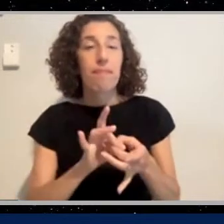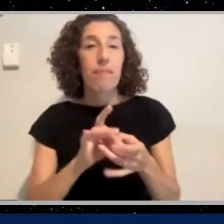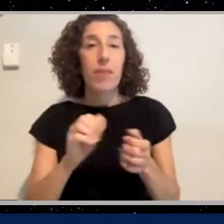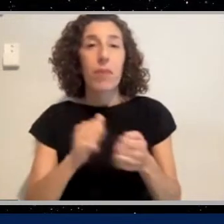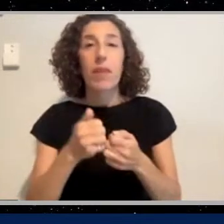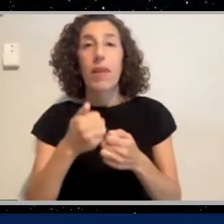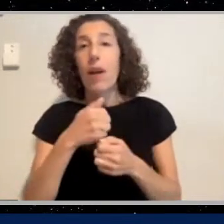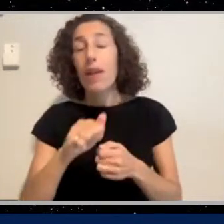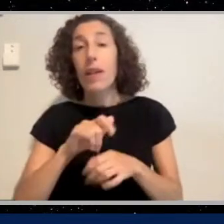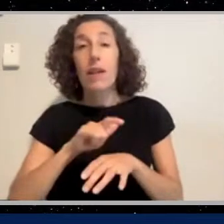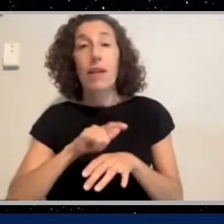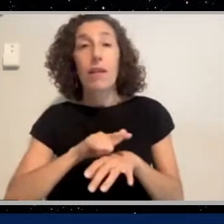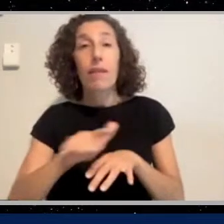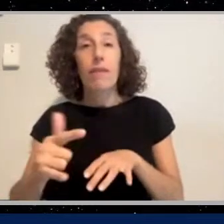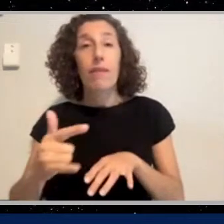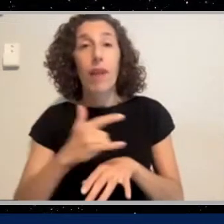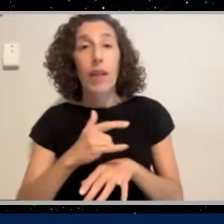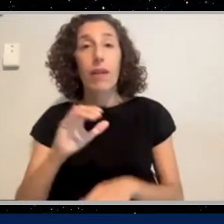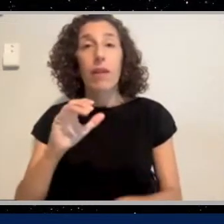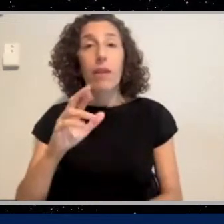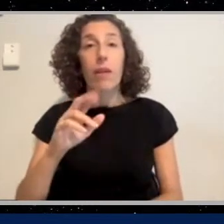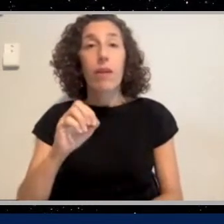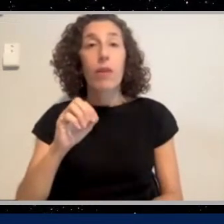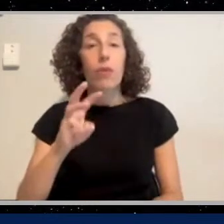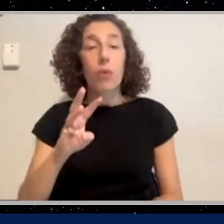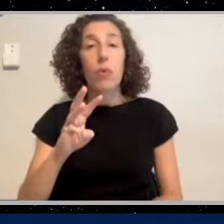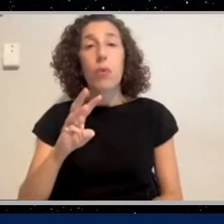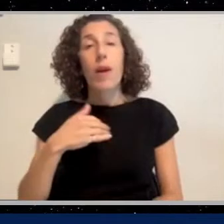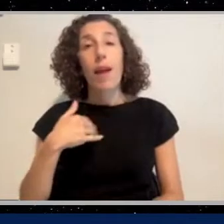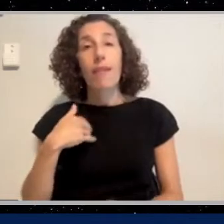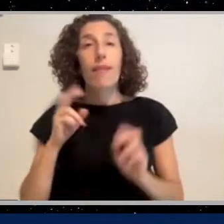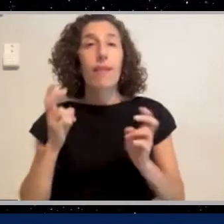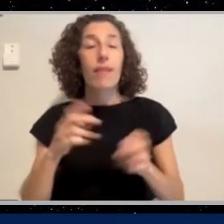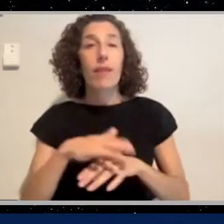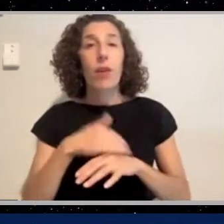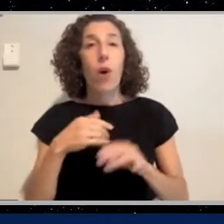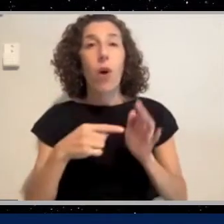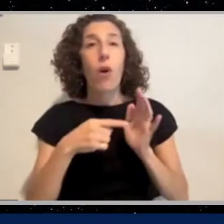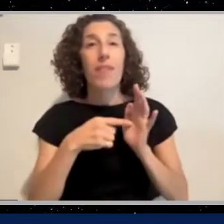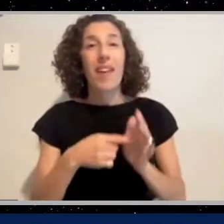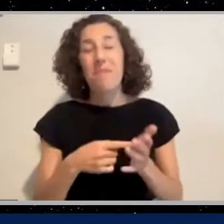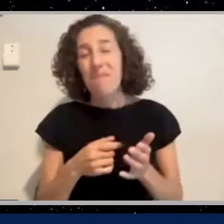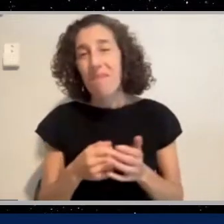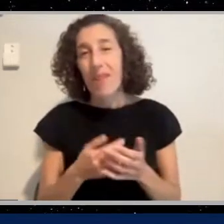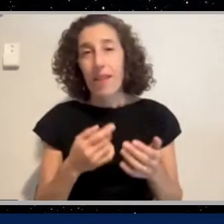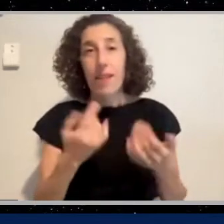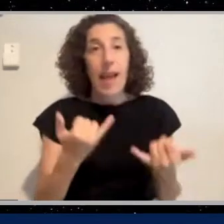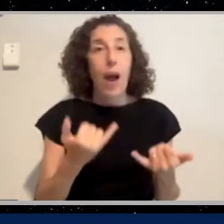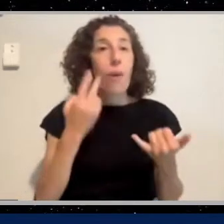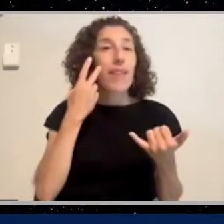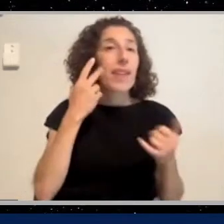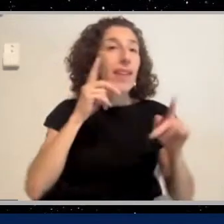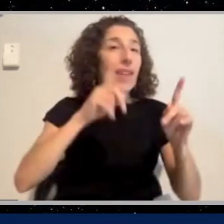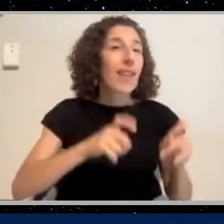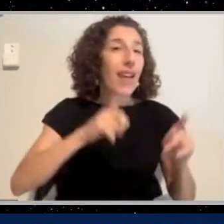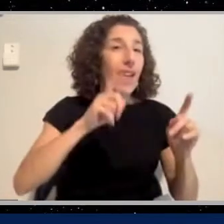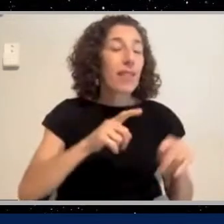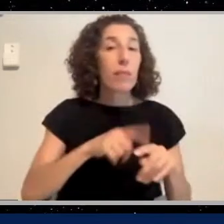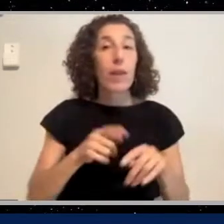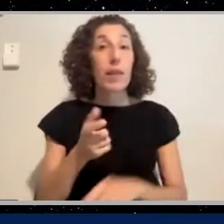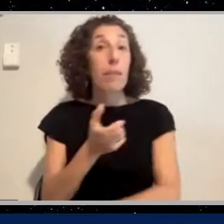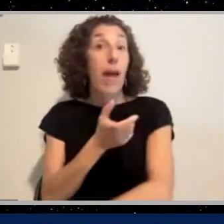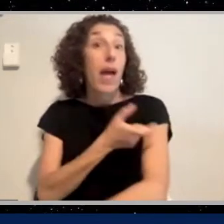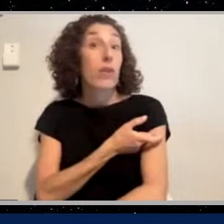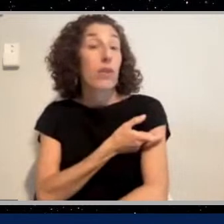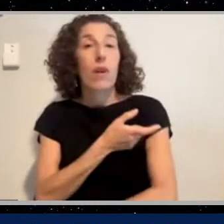flight crews. So as far as our patches, I think that is kind of firming up so that